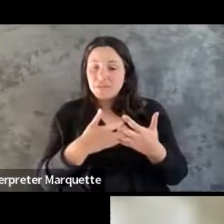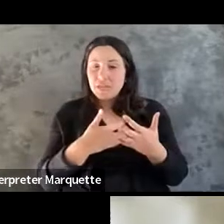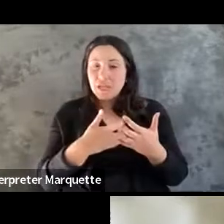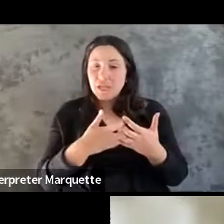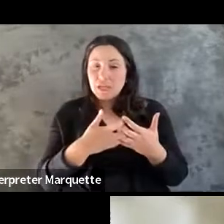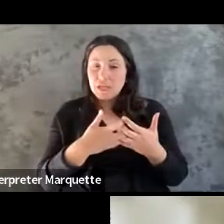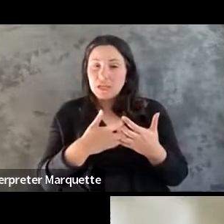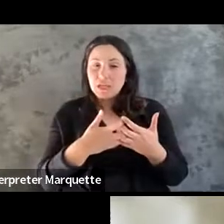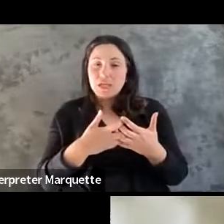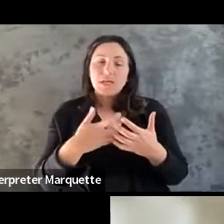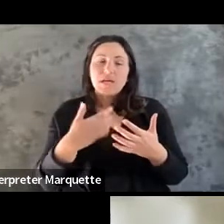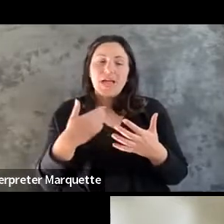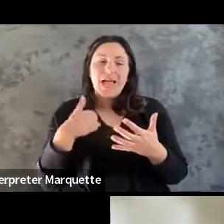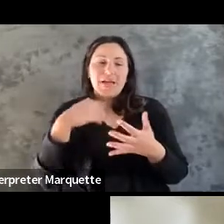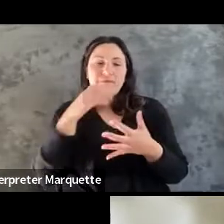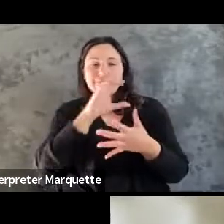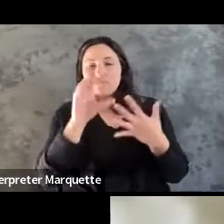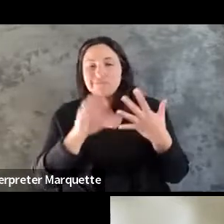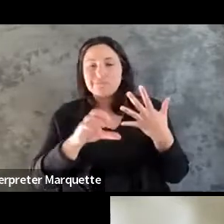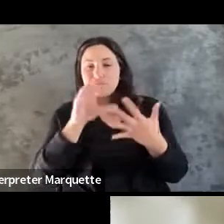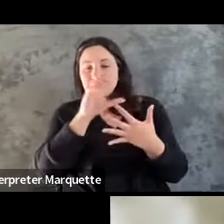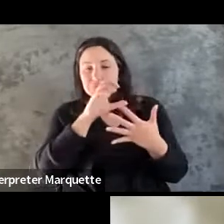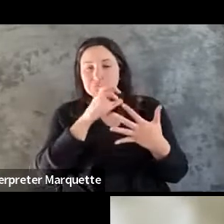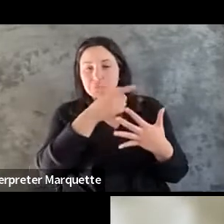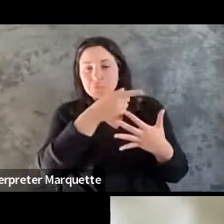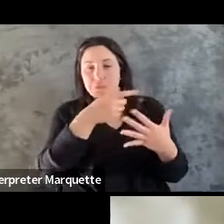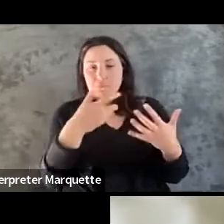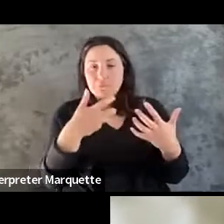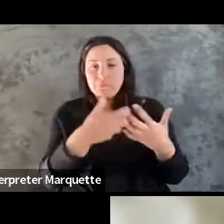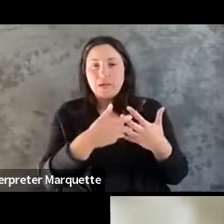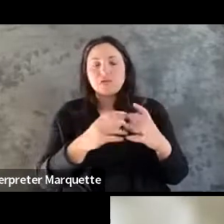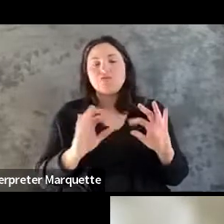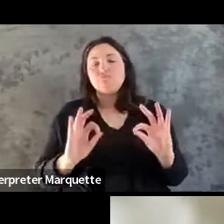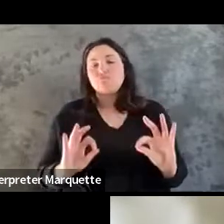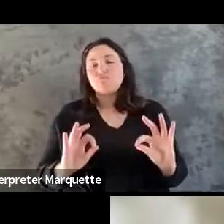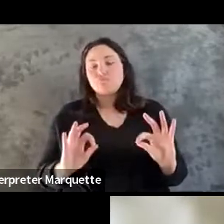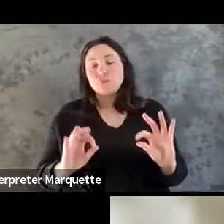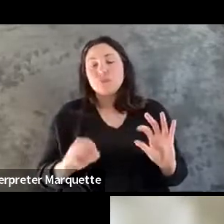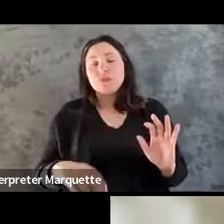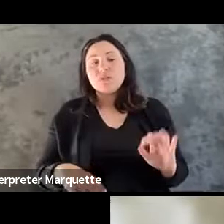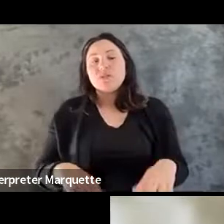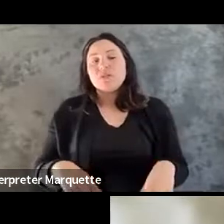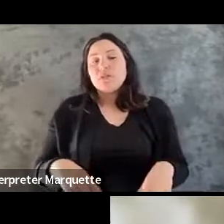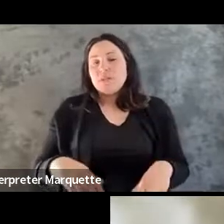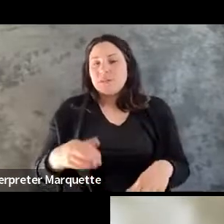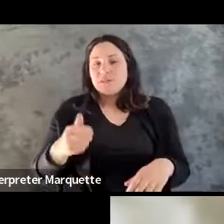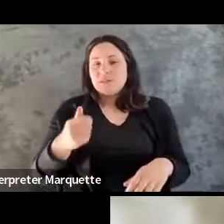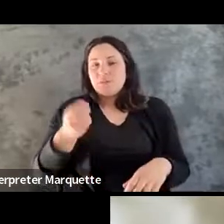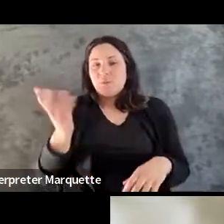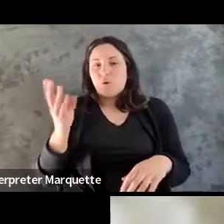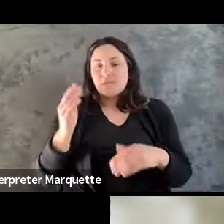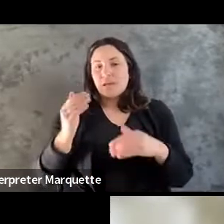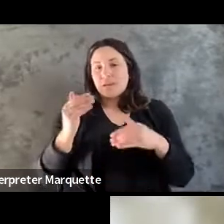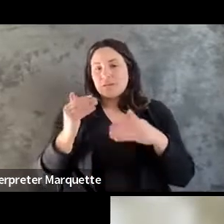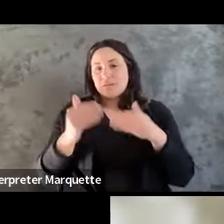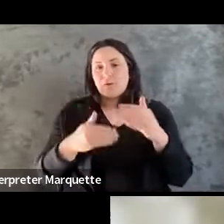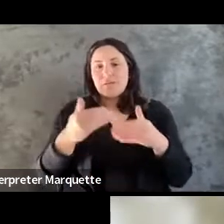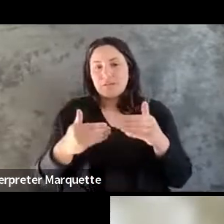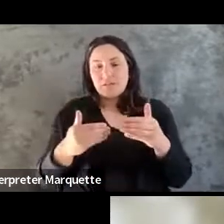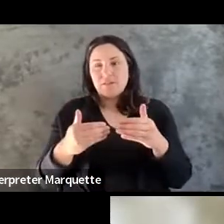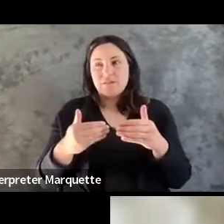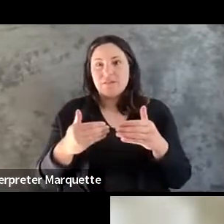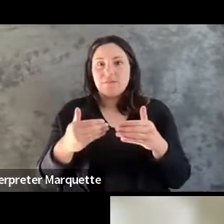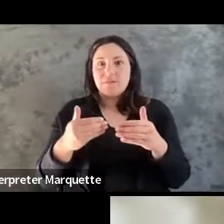through that process. And on the website it describes it's a multi-step process to move towards being a board